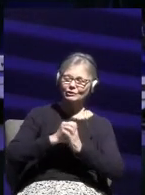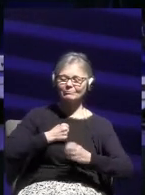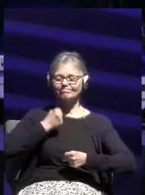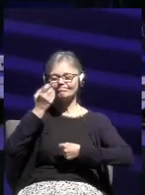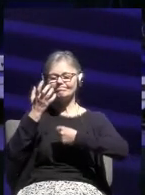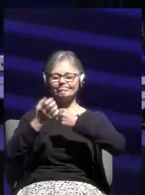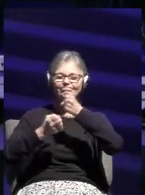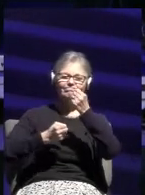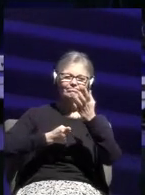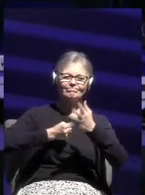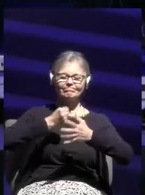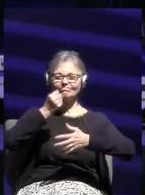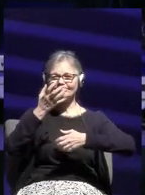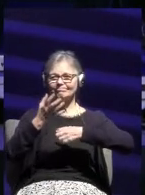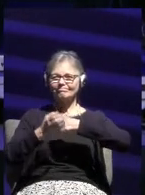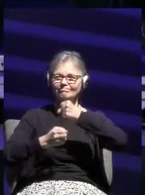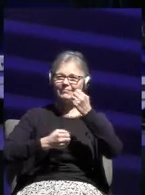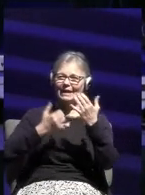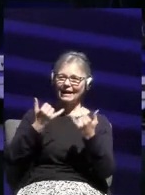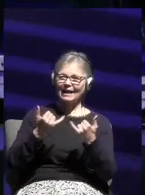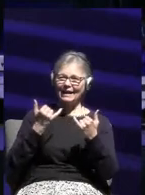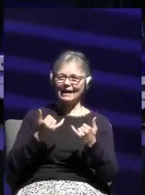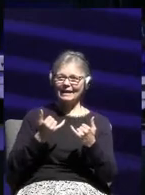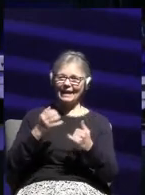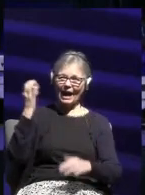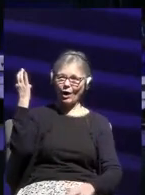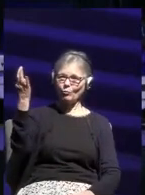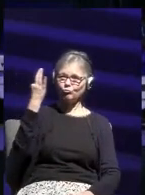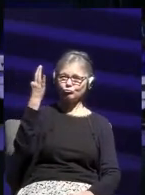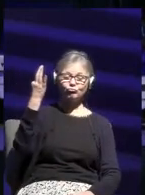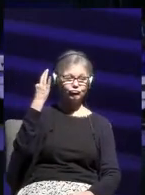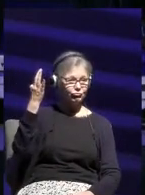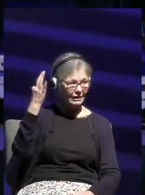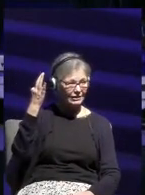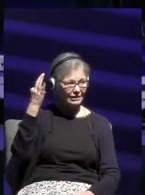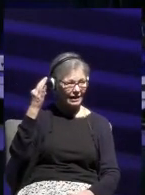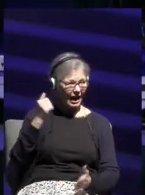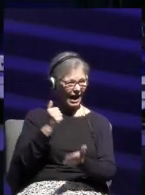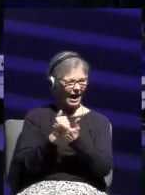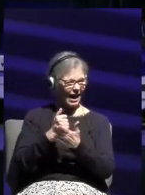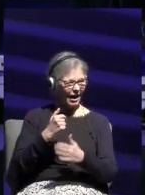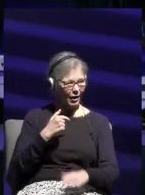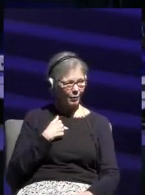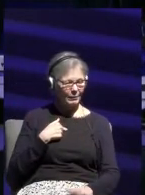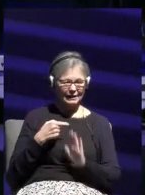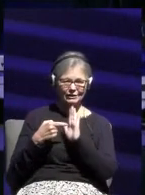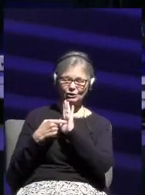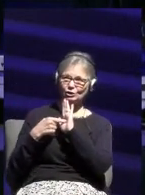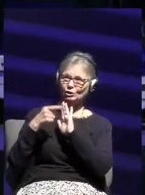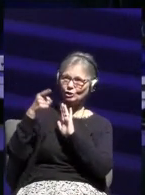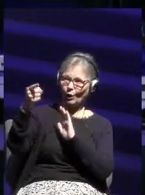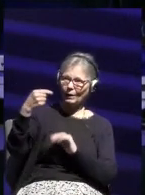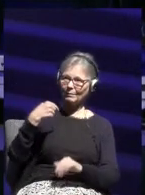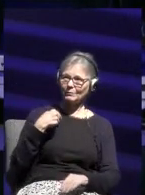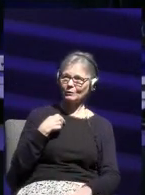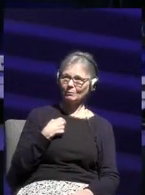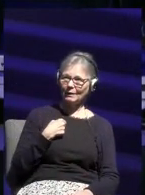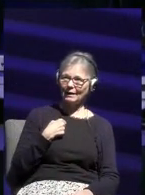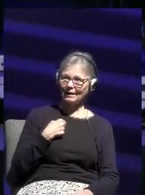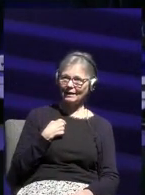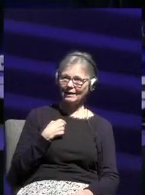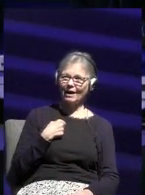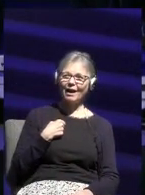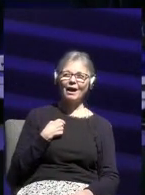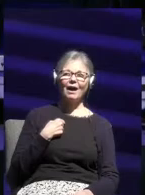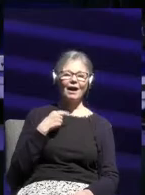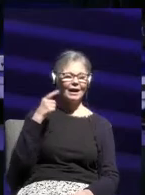to worship Him, and now we're in His Word. What is all this about? All this is about is revealing Him that He might be known to you, and